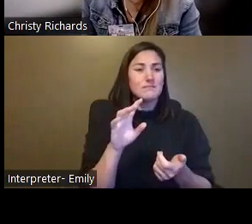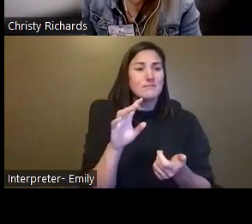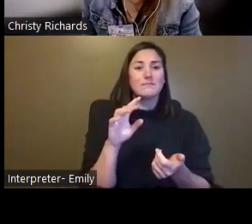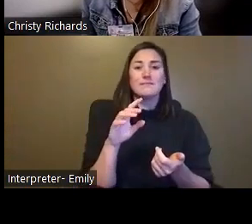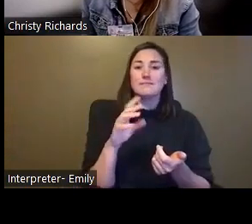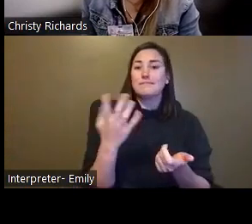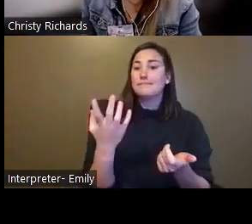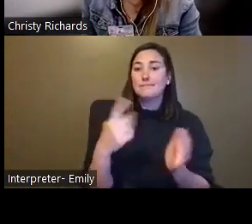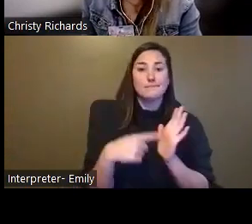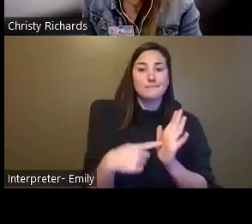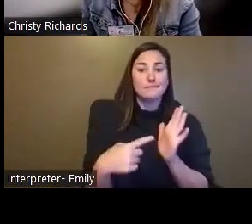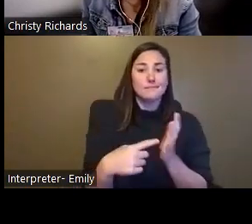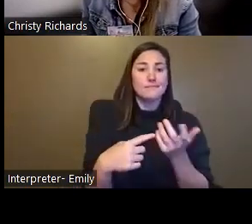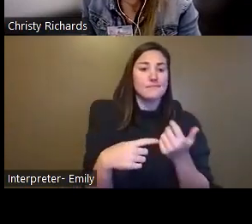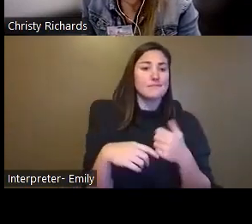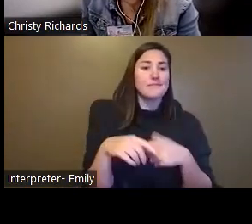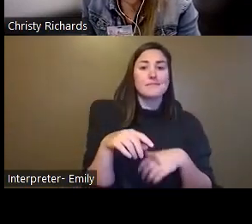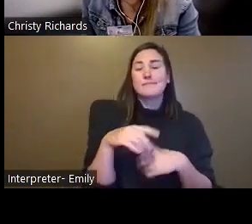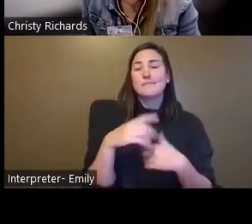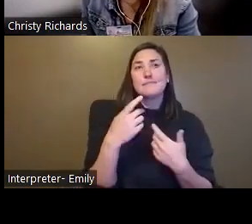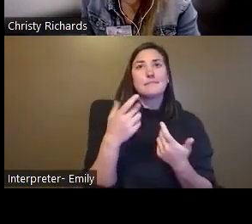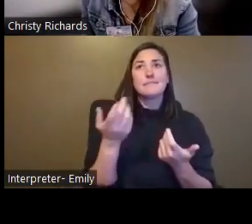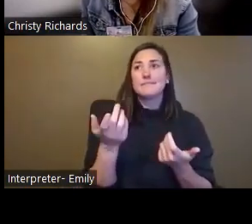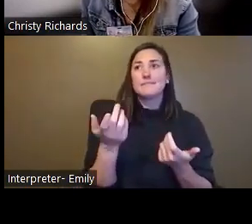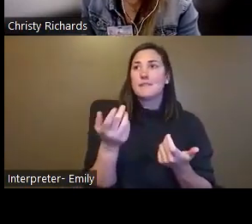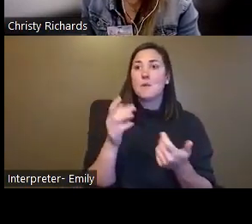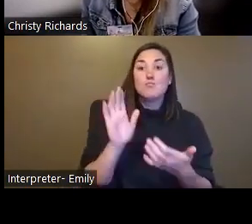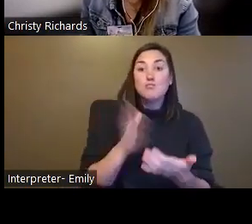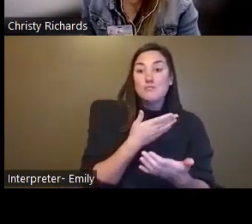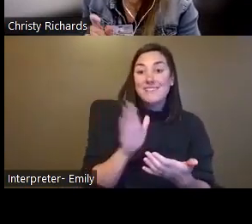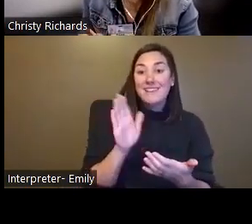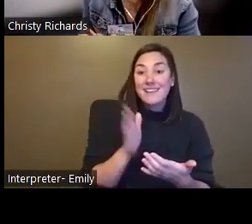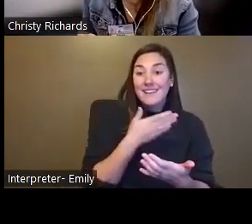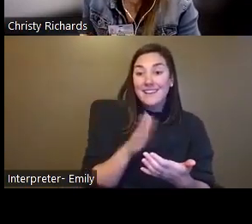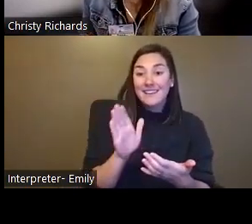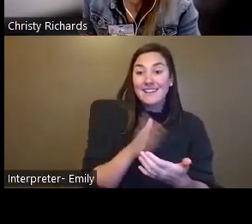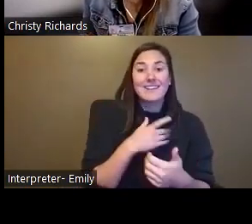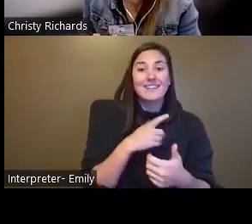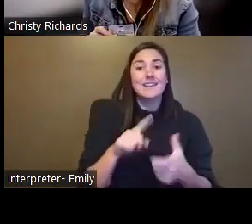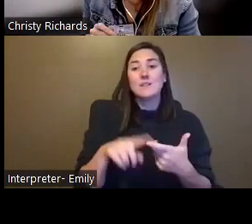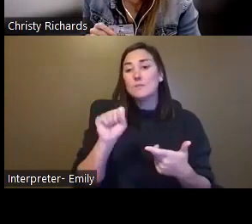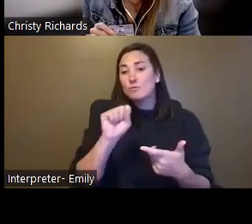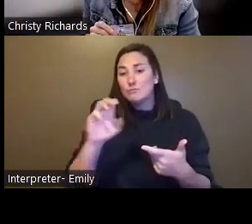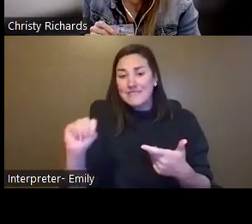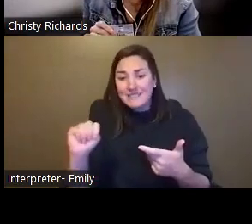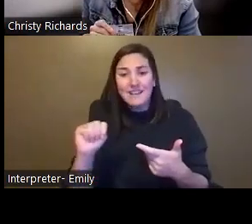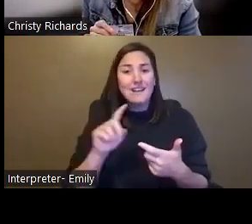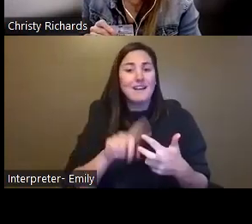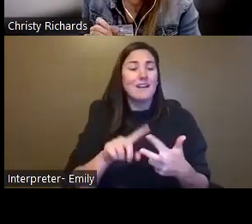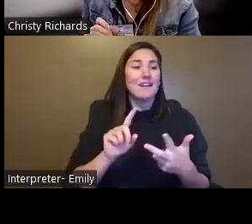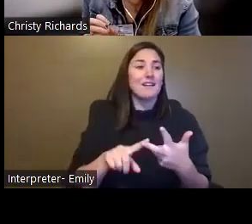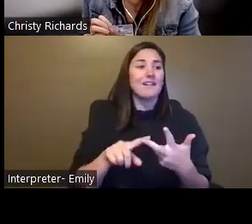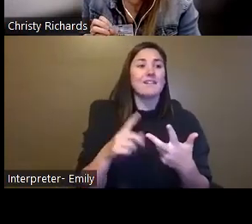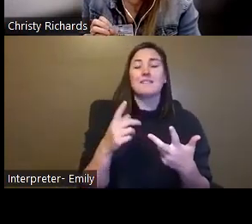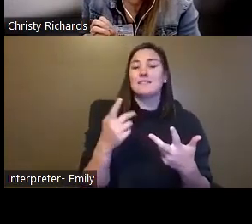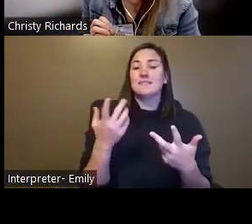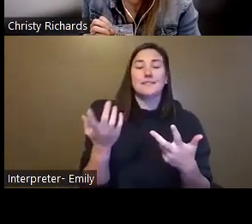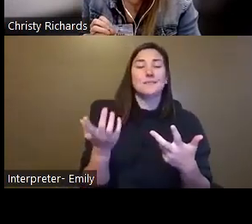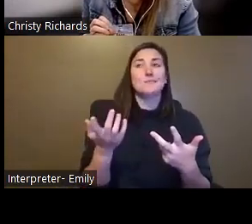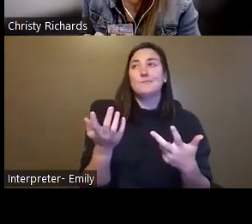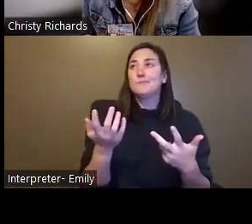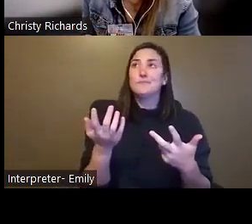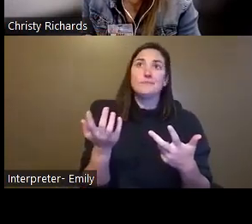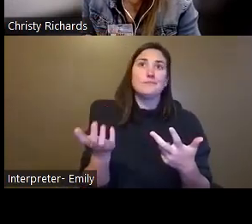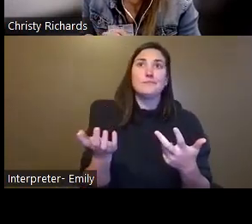in social media. They were in the music, in between the music videos. They were in between